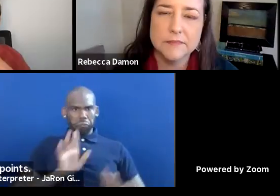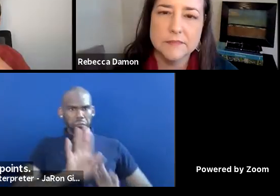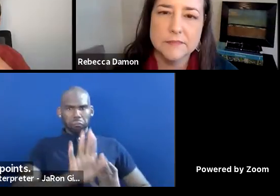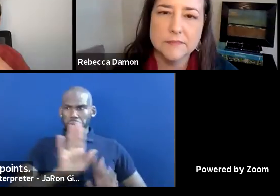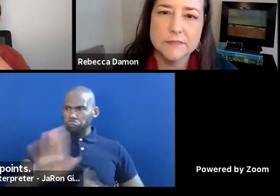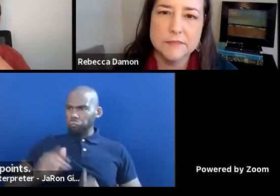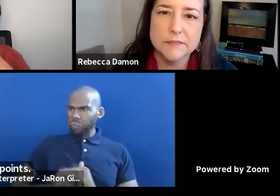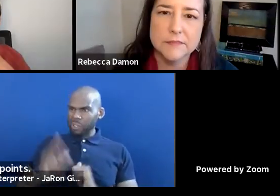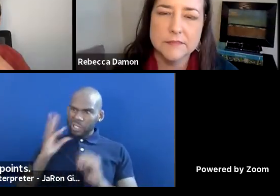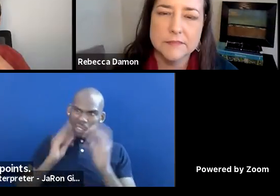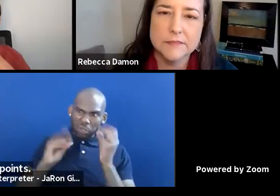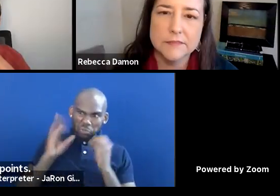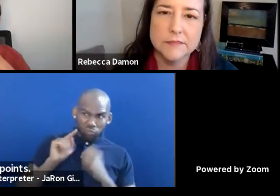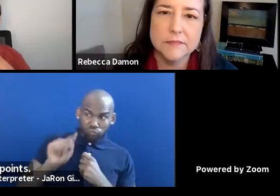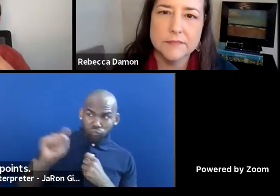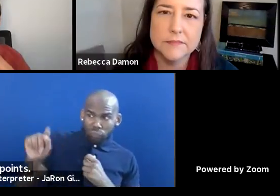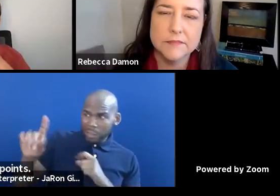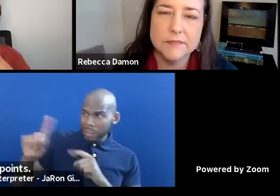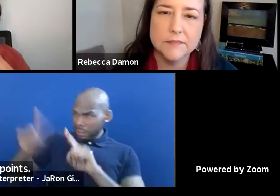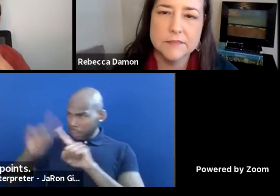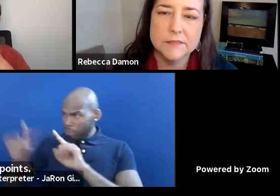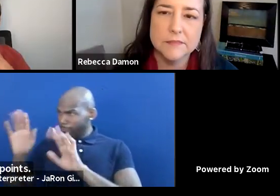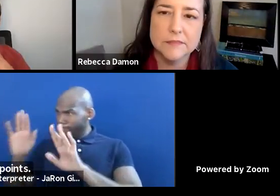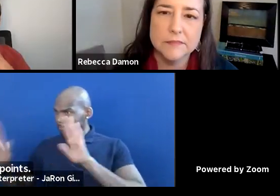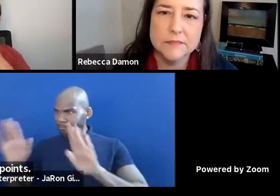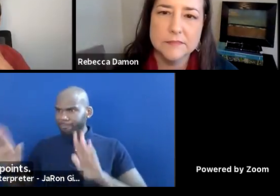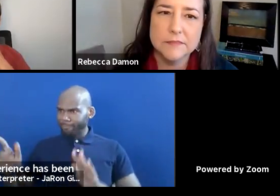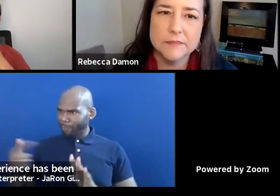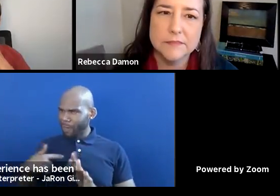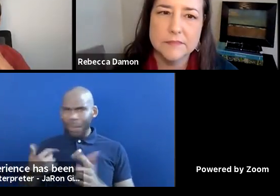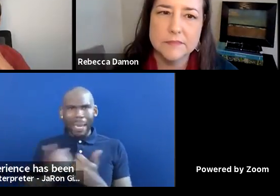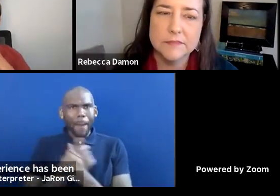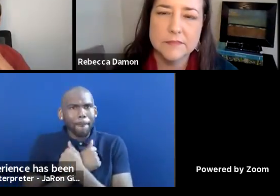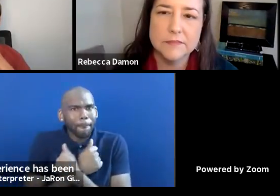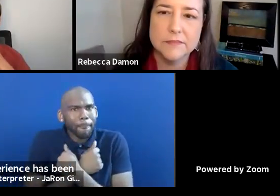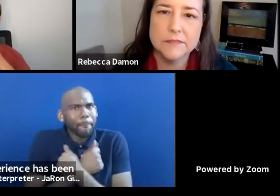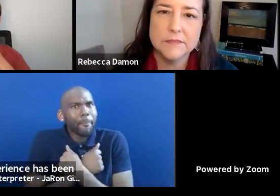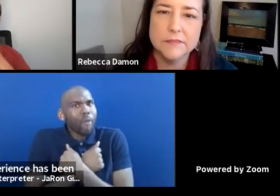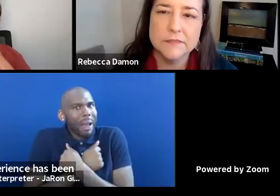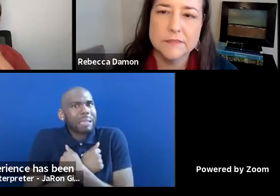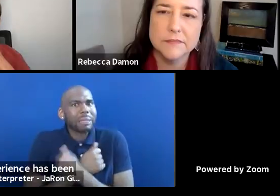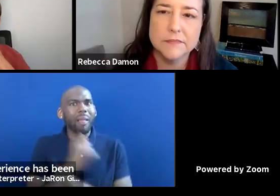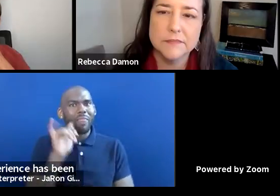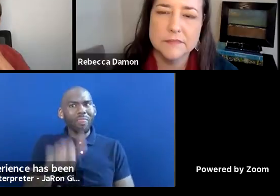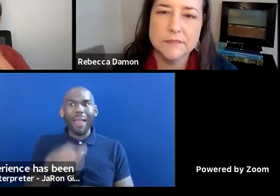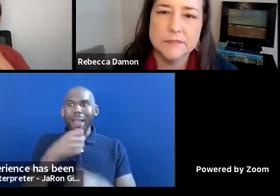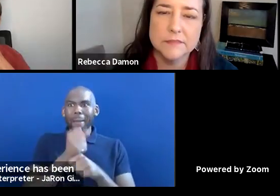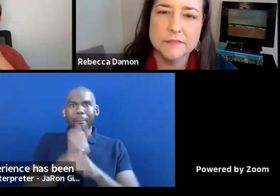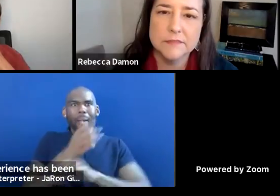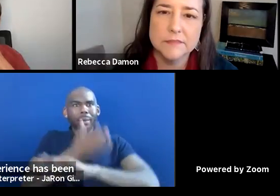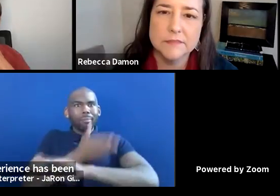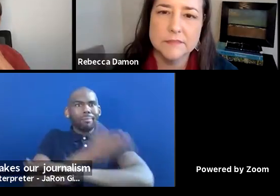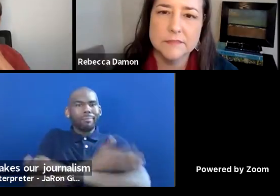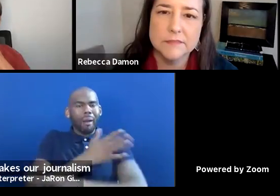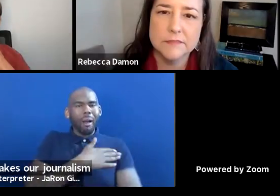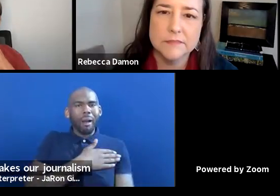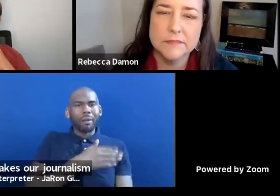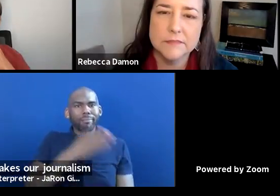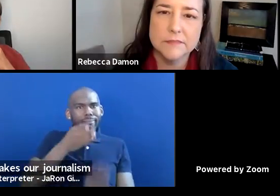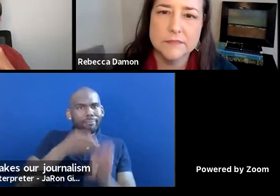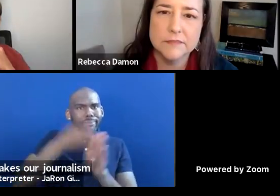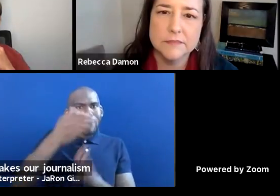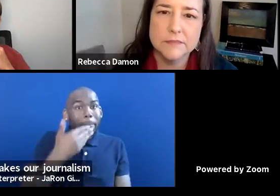past experience has been embraced as something that makes our journalism better. We realize